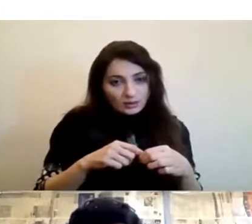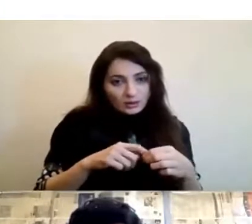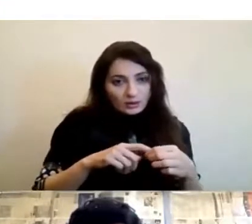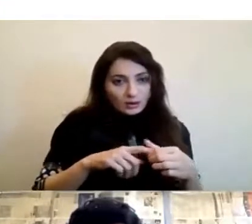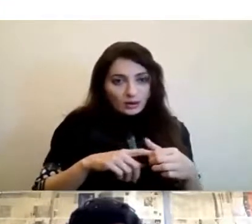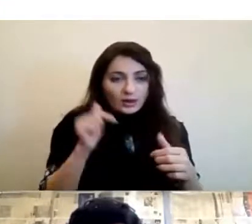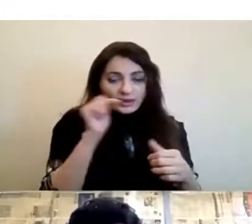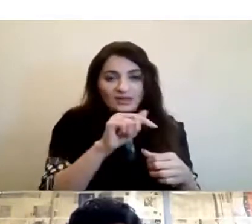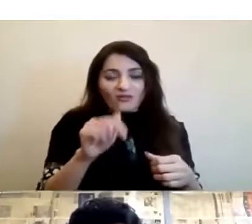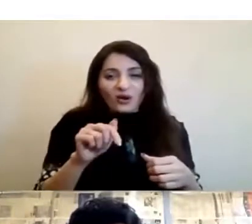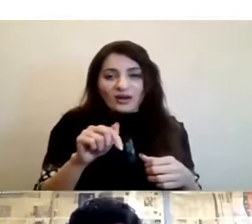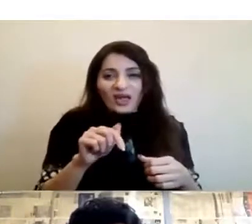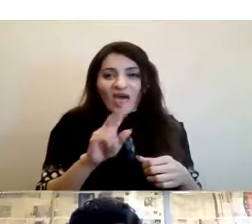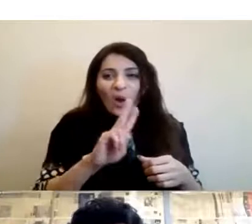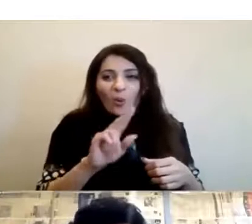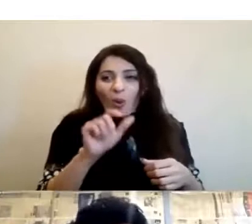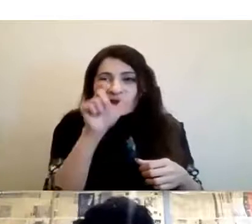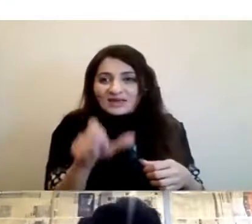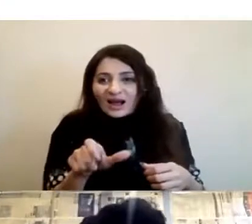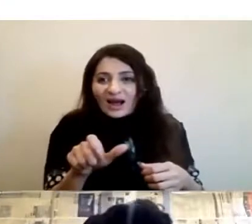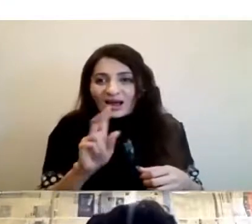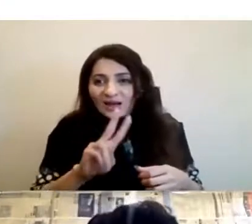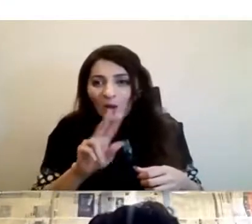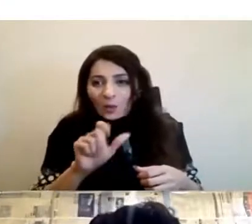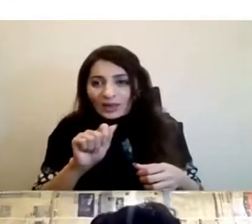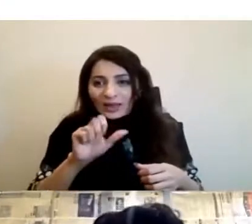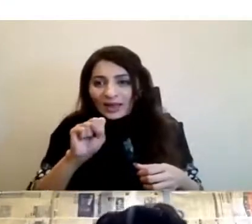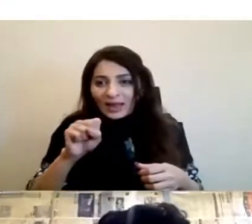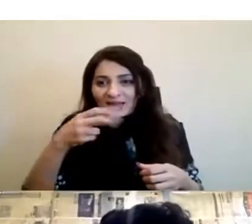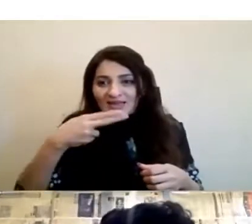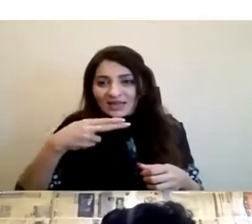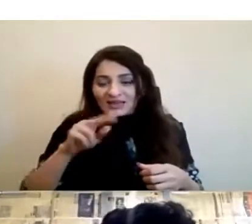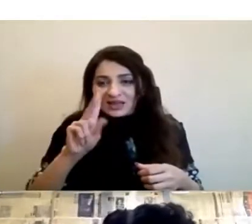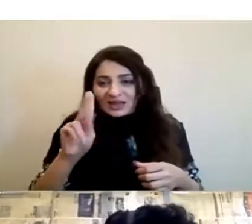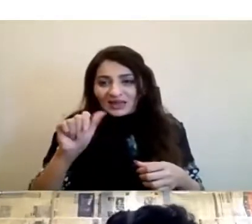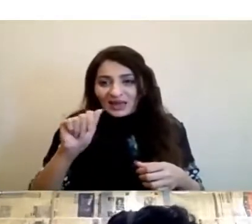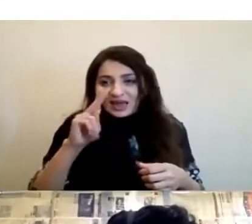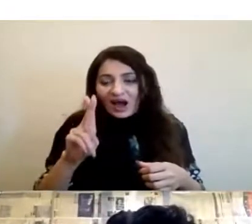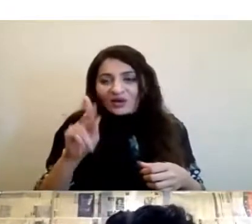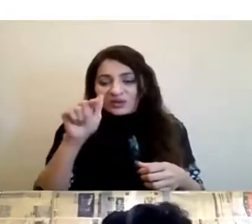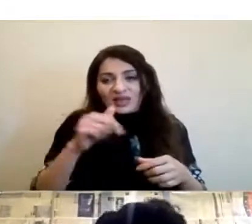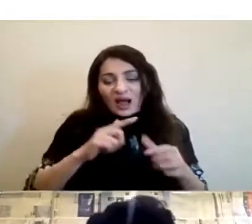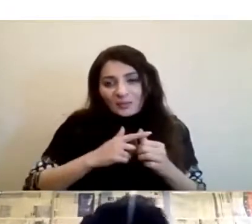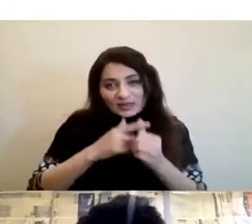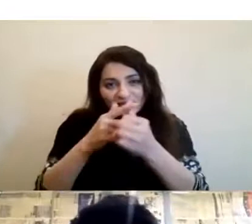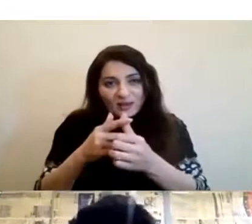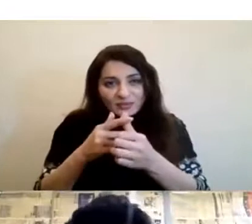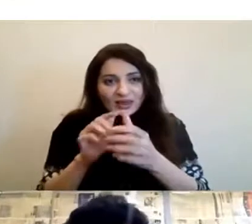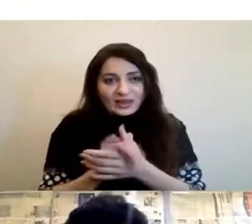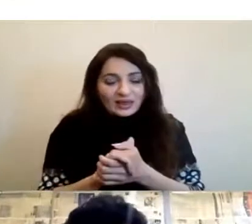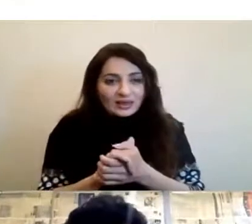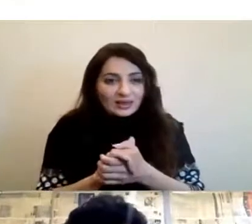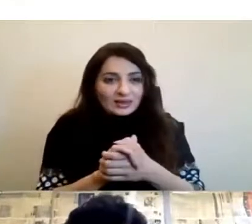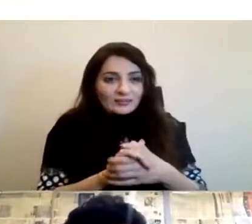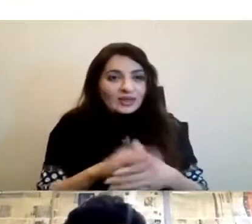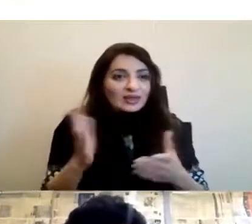Tim Adlam, who's asking, how can technology for digital access to education best integrate into